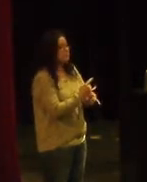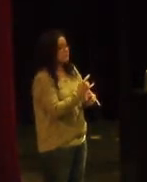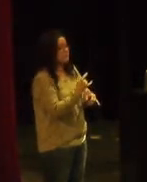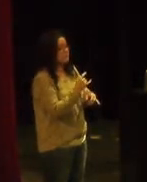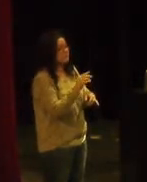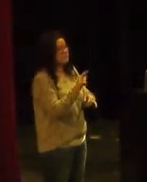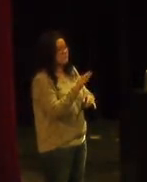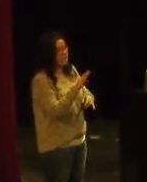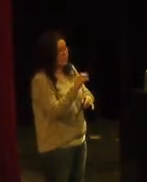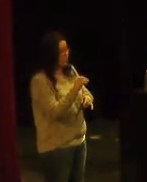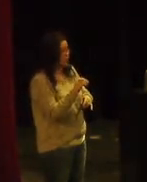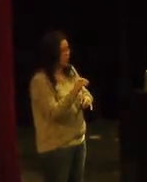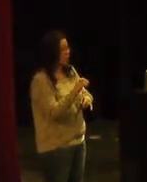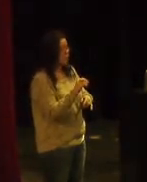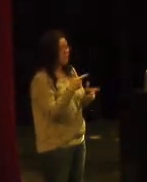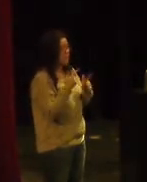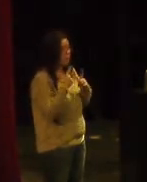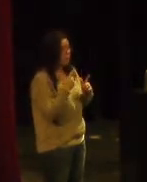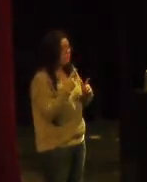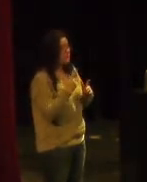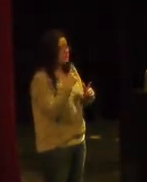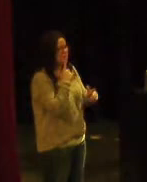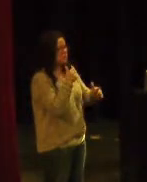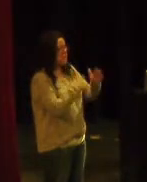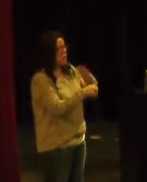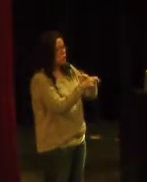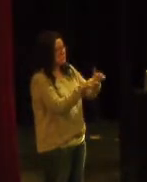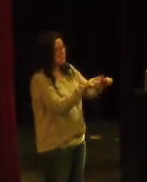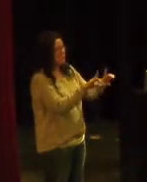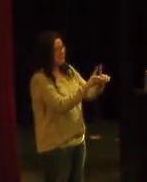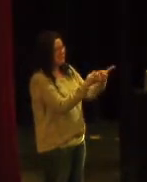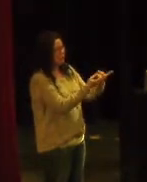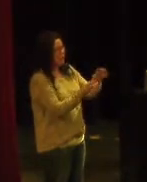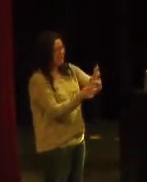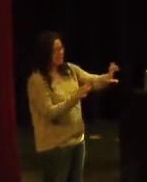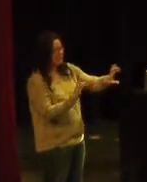along with the FBI. So there's different government